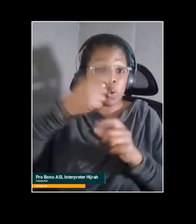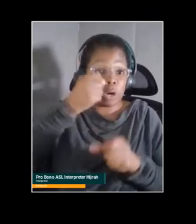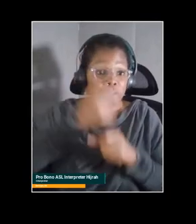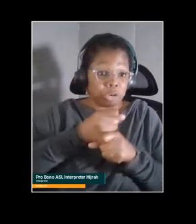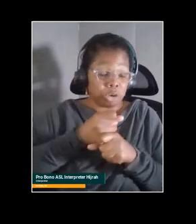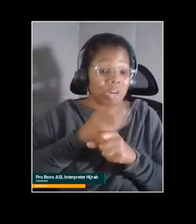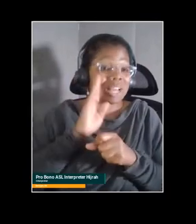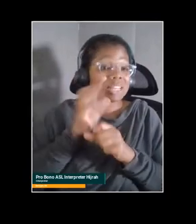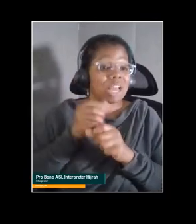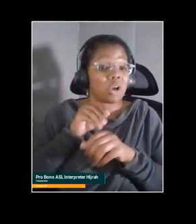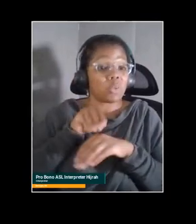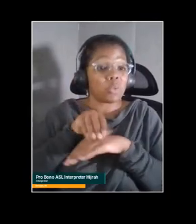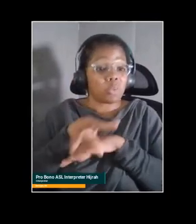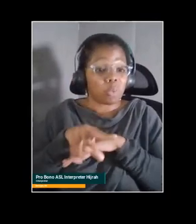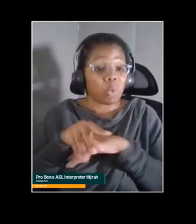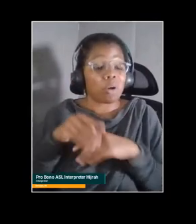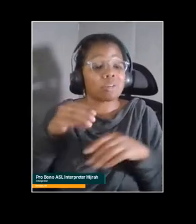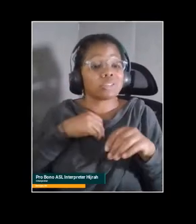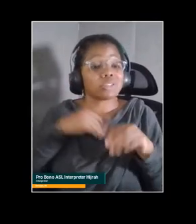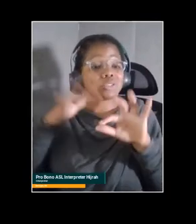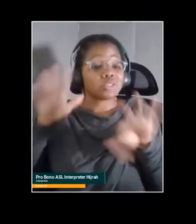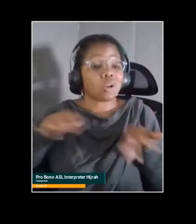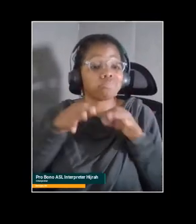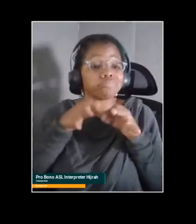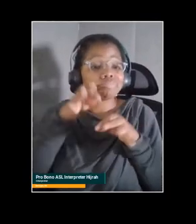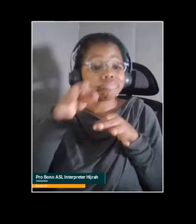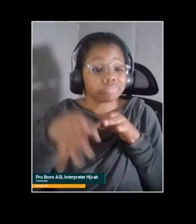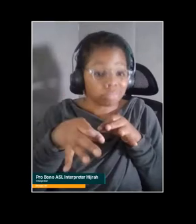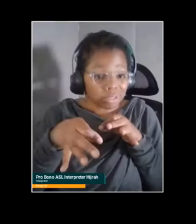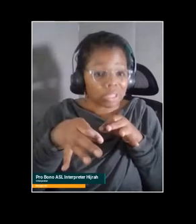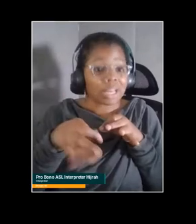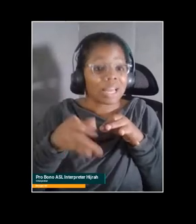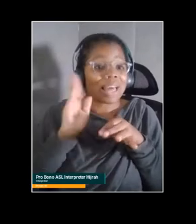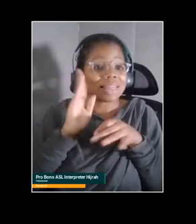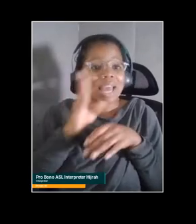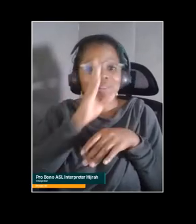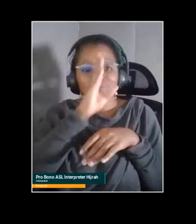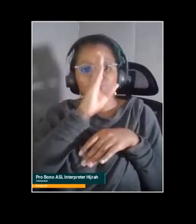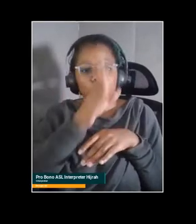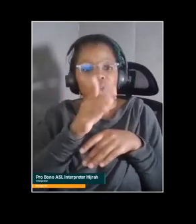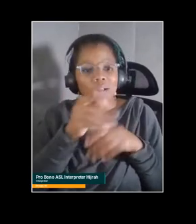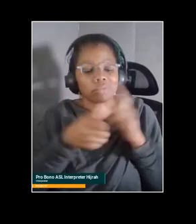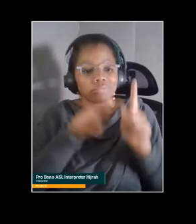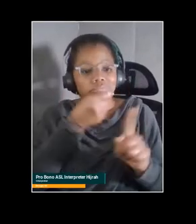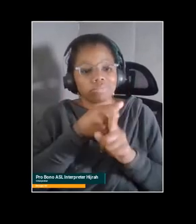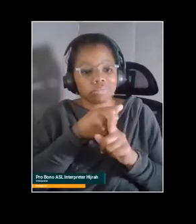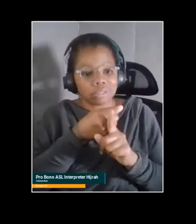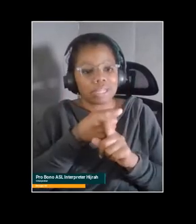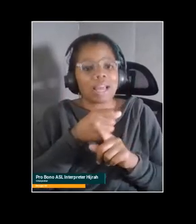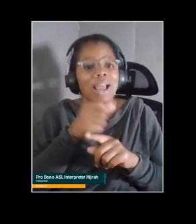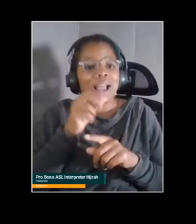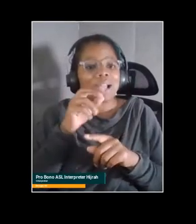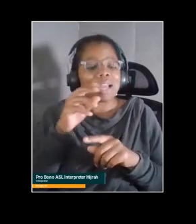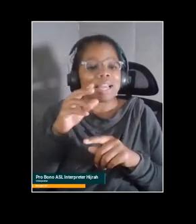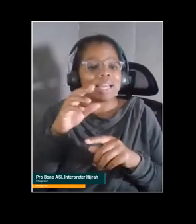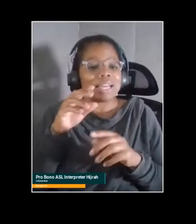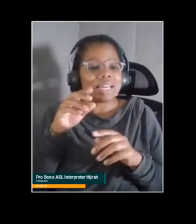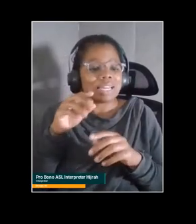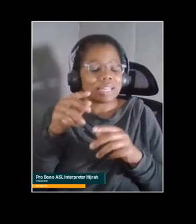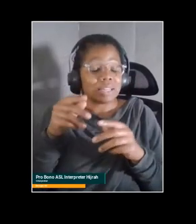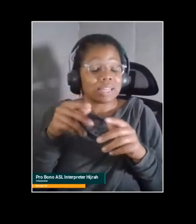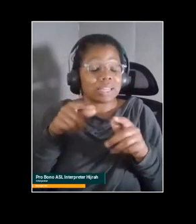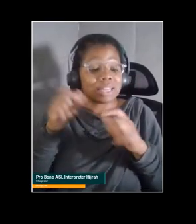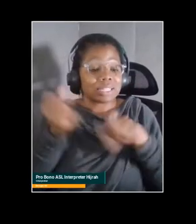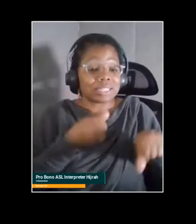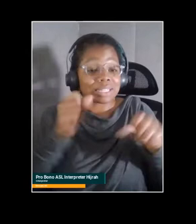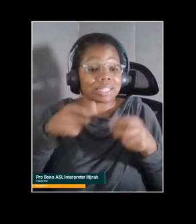one year result in later snowfall, which directly changes the characteristics of the ski site, that box on the left, making the site unavailable